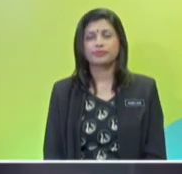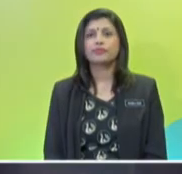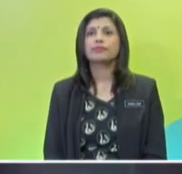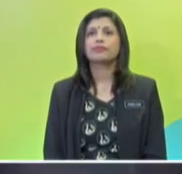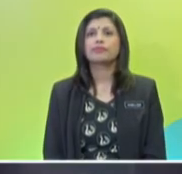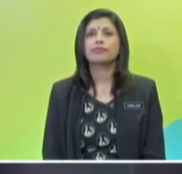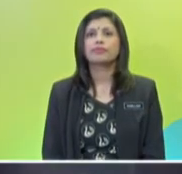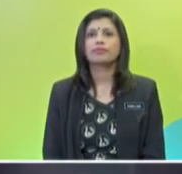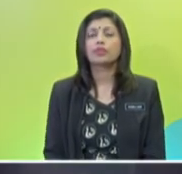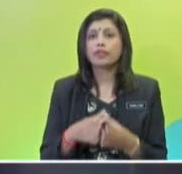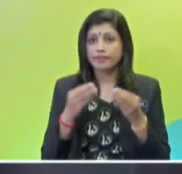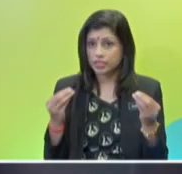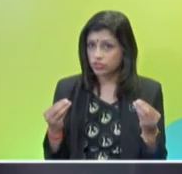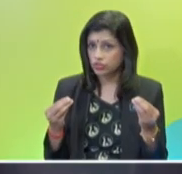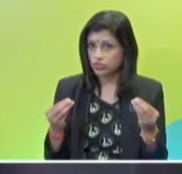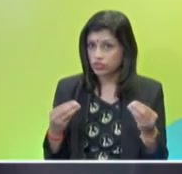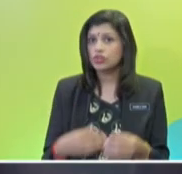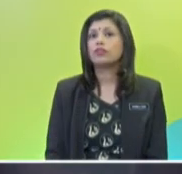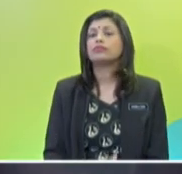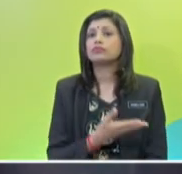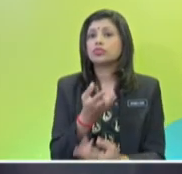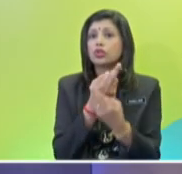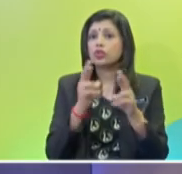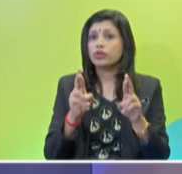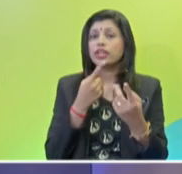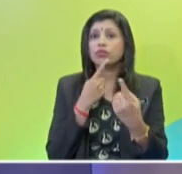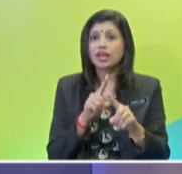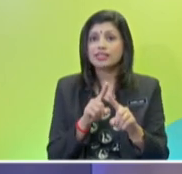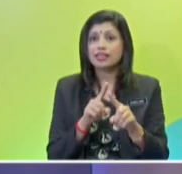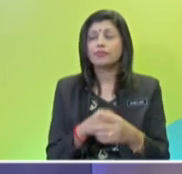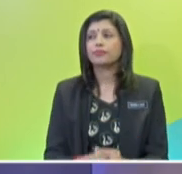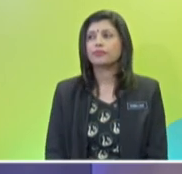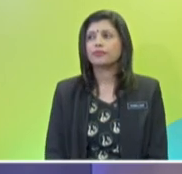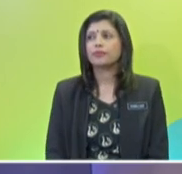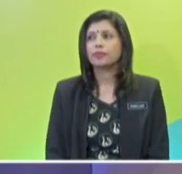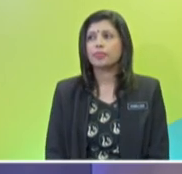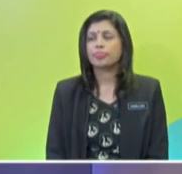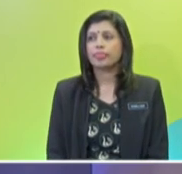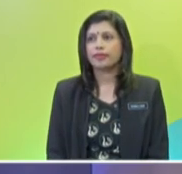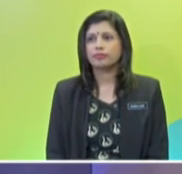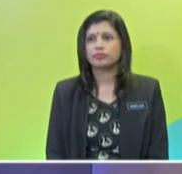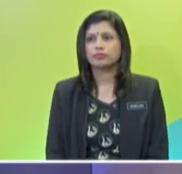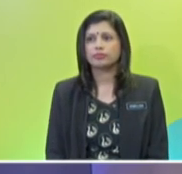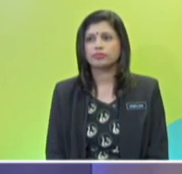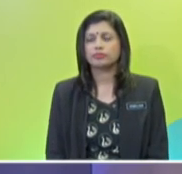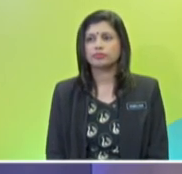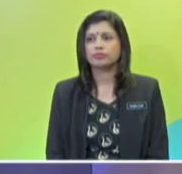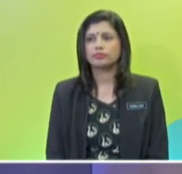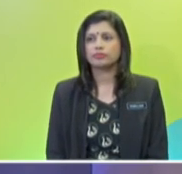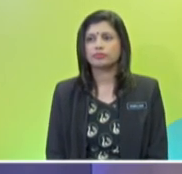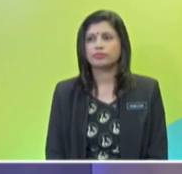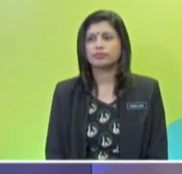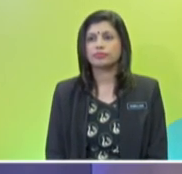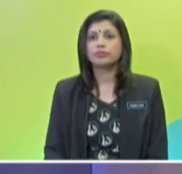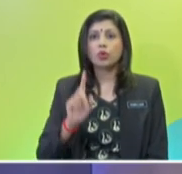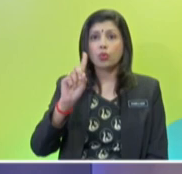Okay. Alright. So I hope our pupils are ready to answer these 4 questions. Alright. Now, who would like to give it a try for question number one? Where is